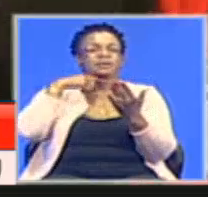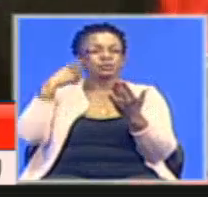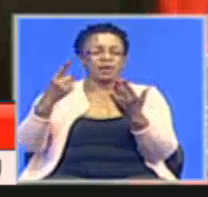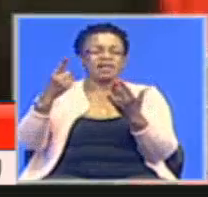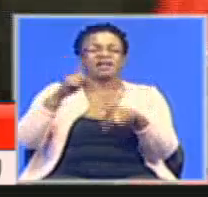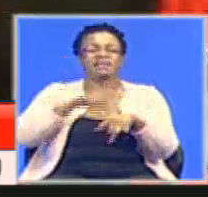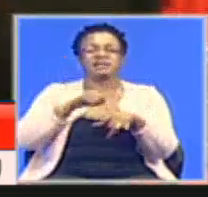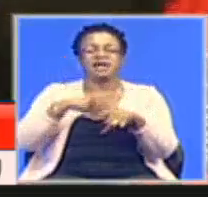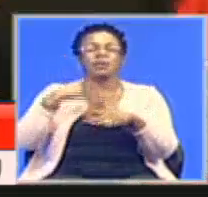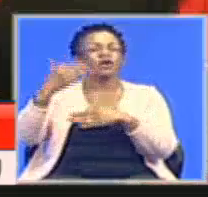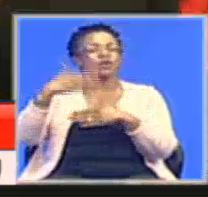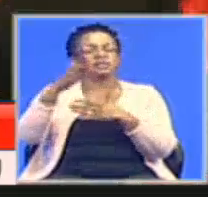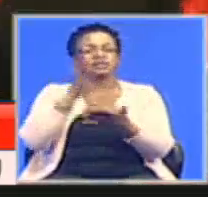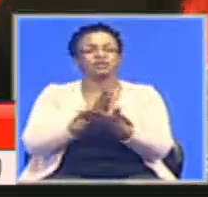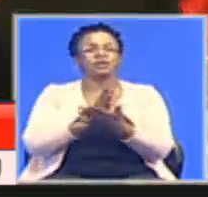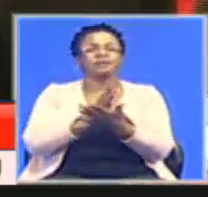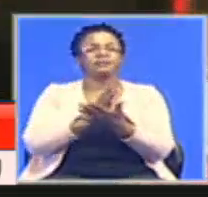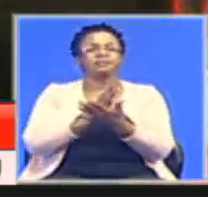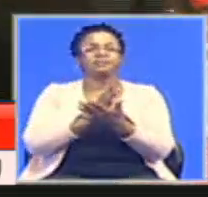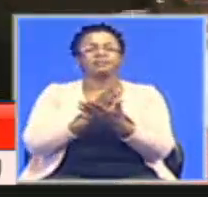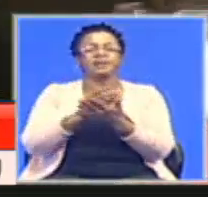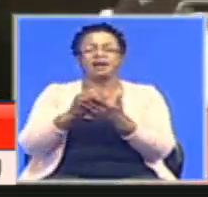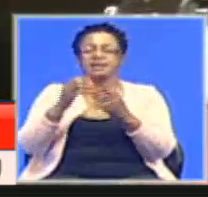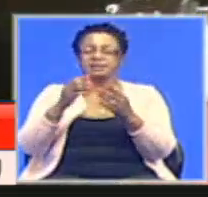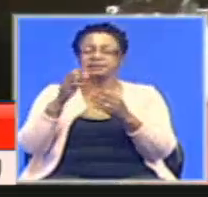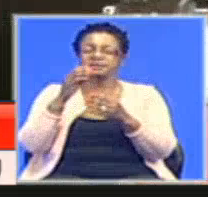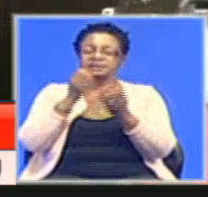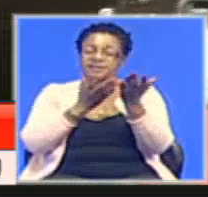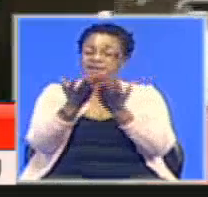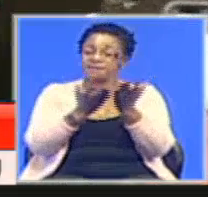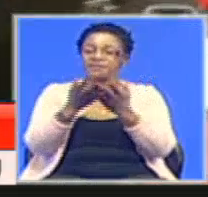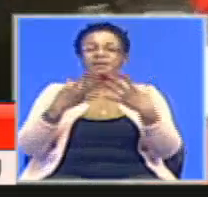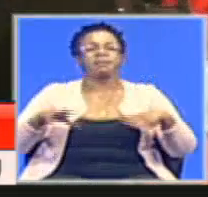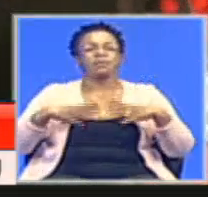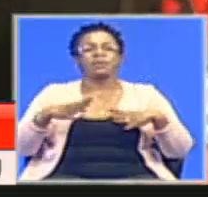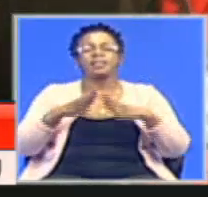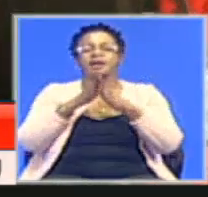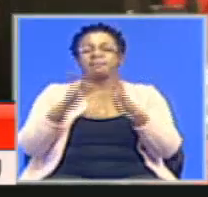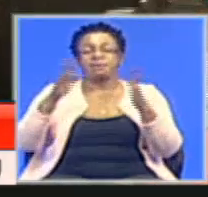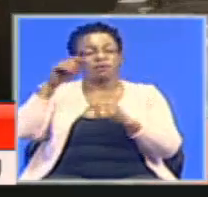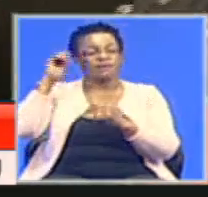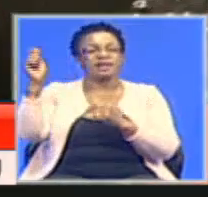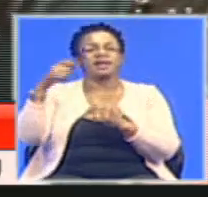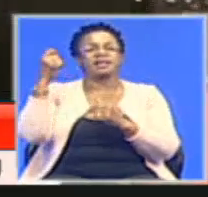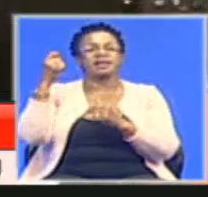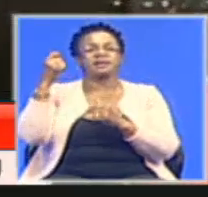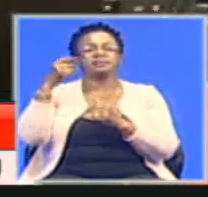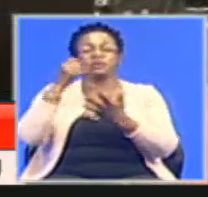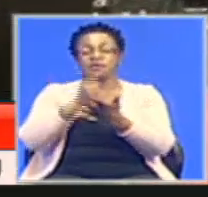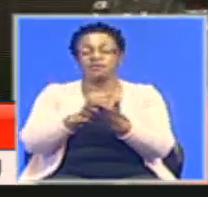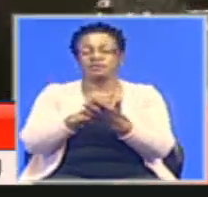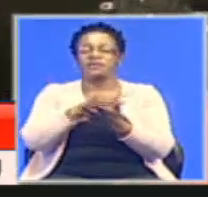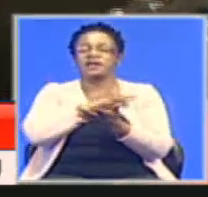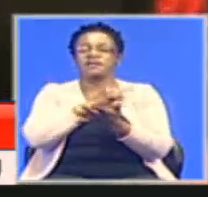shall always truly and diligently serve the people and the Republic of Kenya in the office of the Governor of